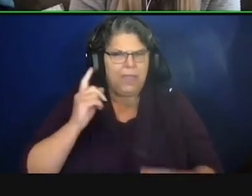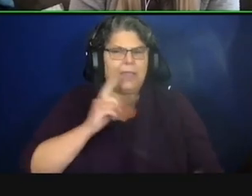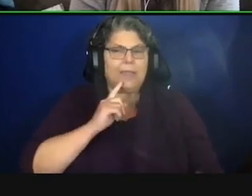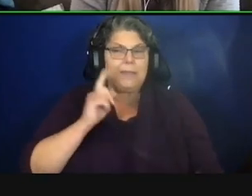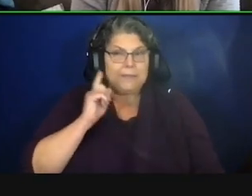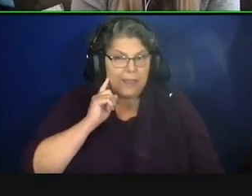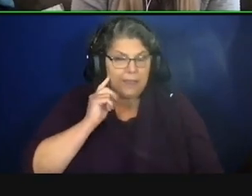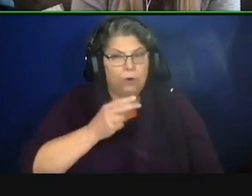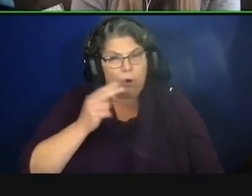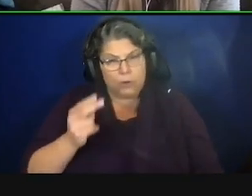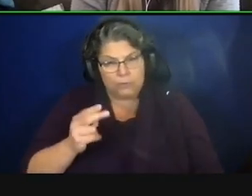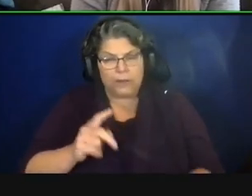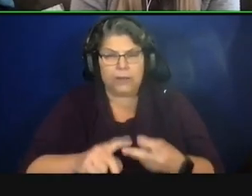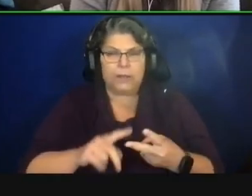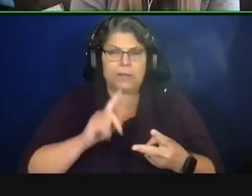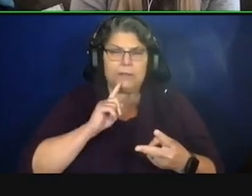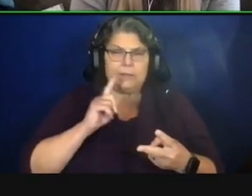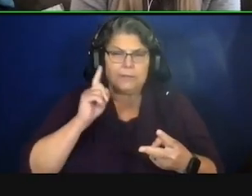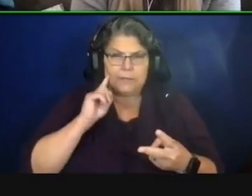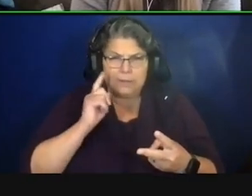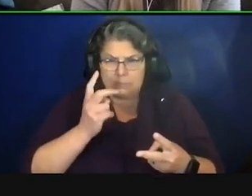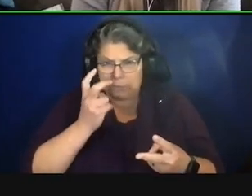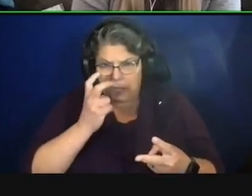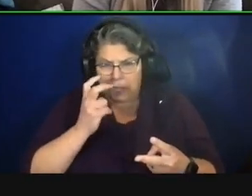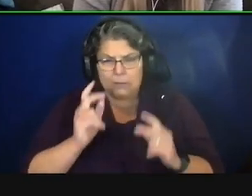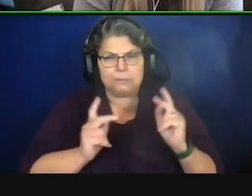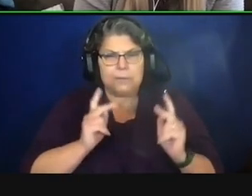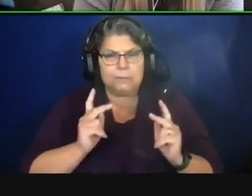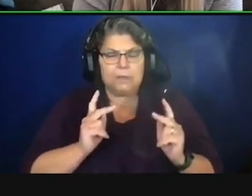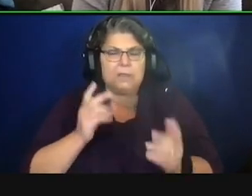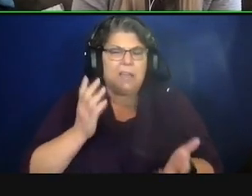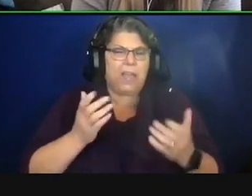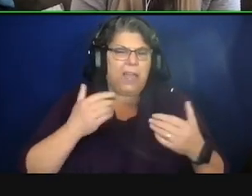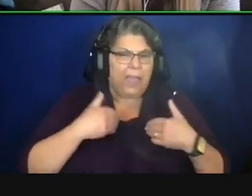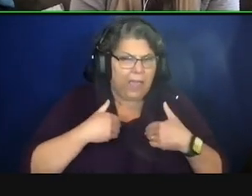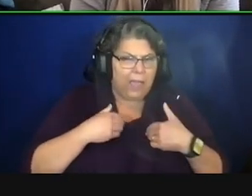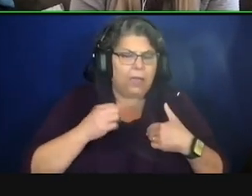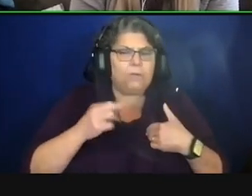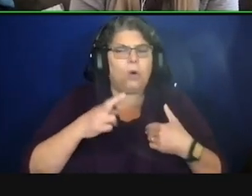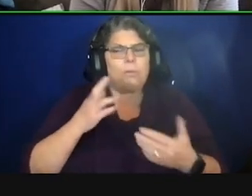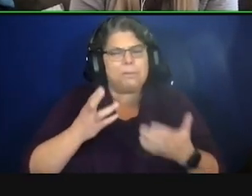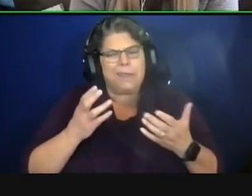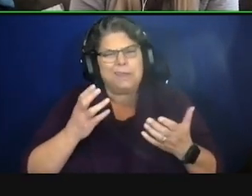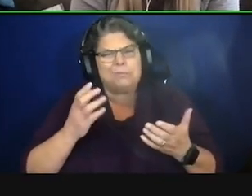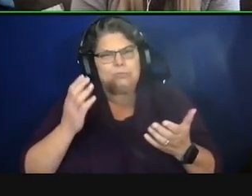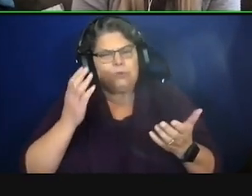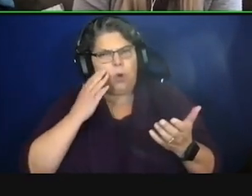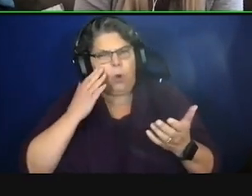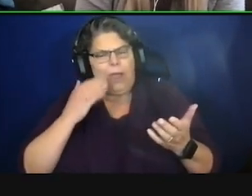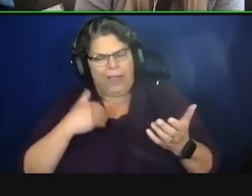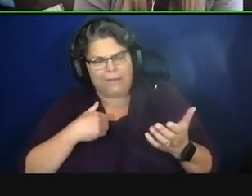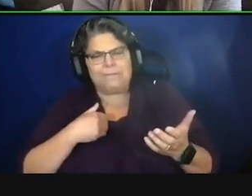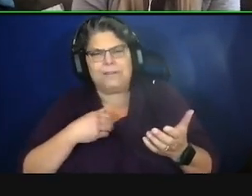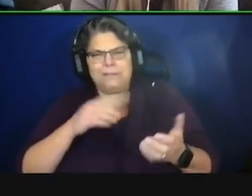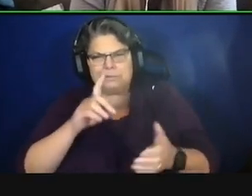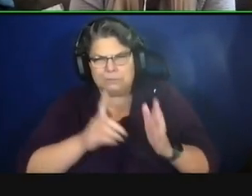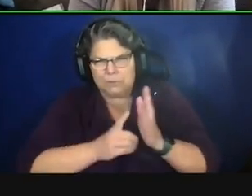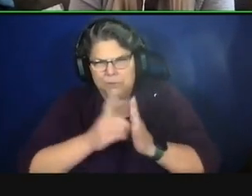or deafblind individuals who may have or who are known to have developmental delays or